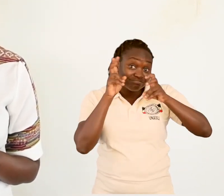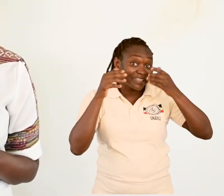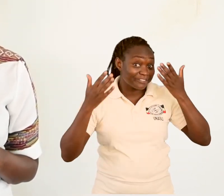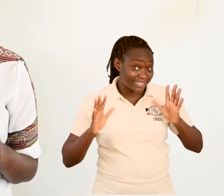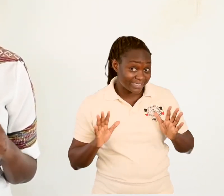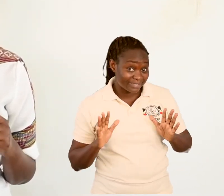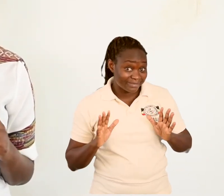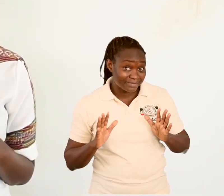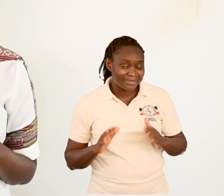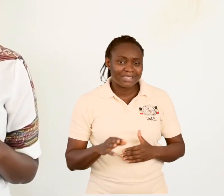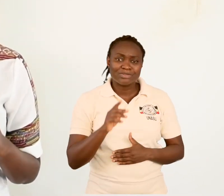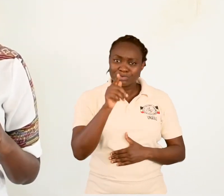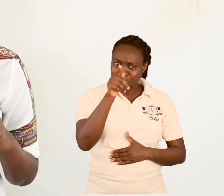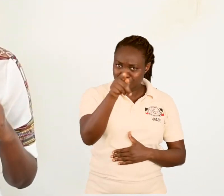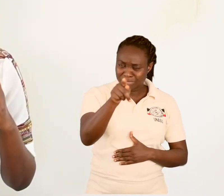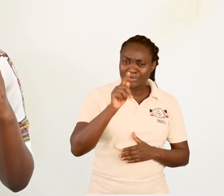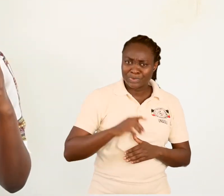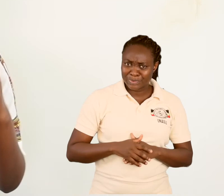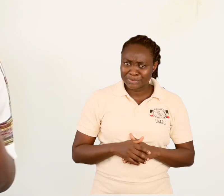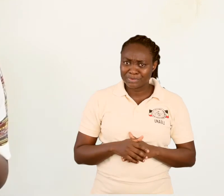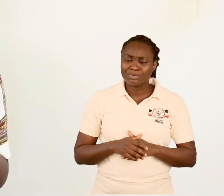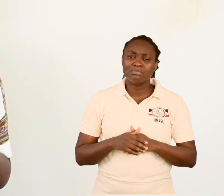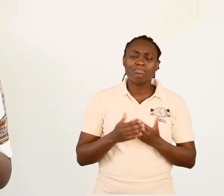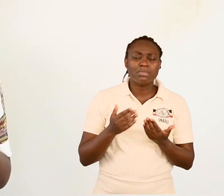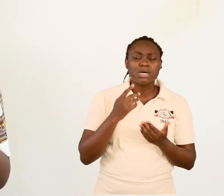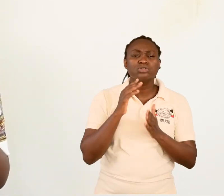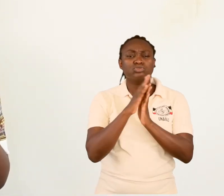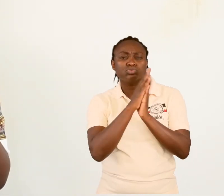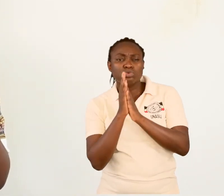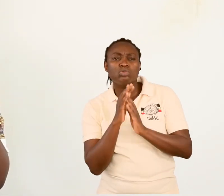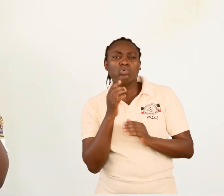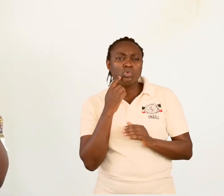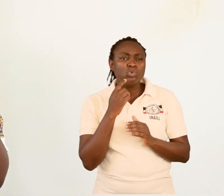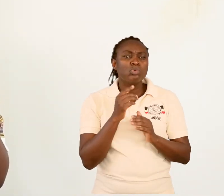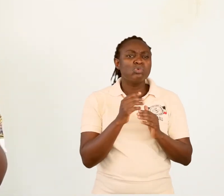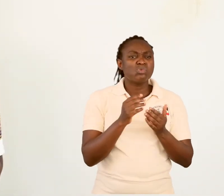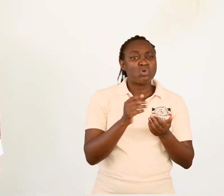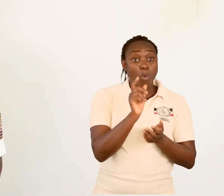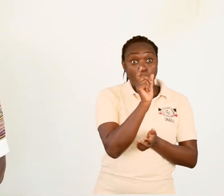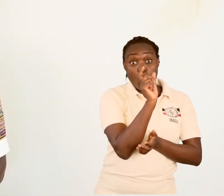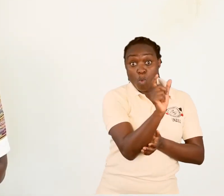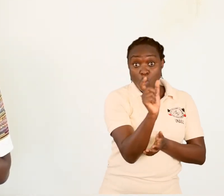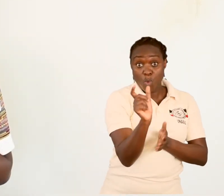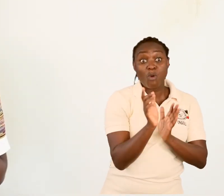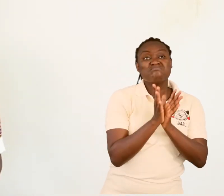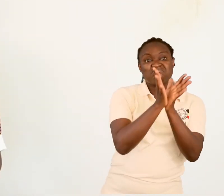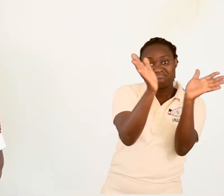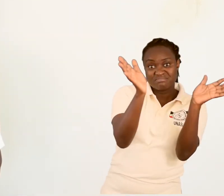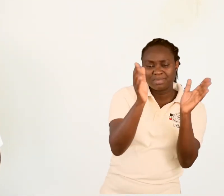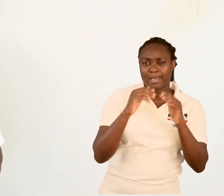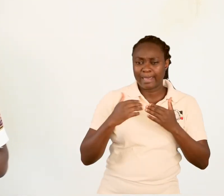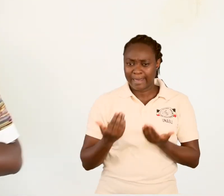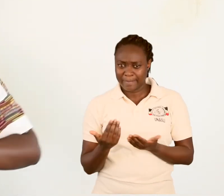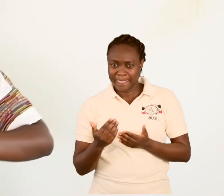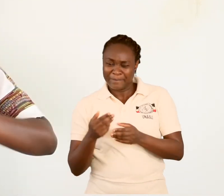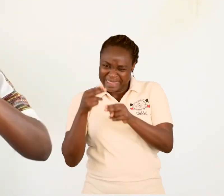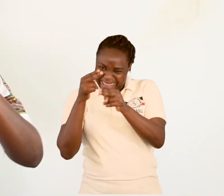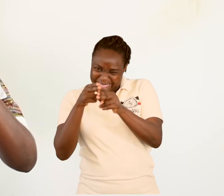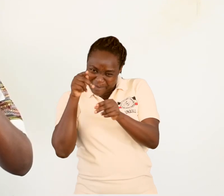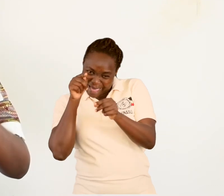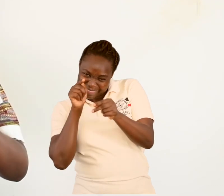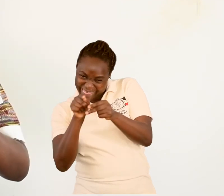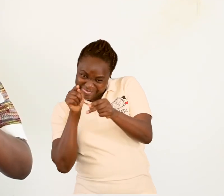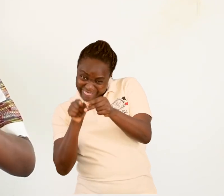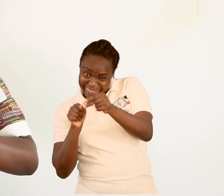is that you need to identify proper nouns and common nouns in this story. At least